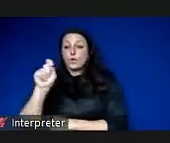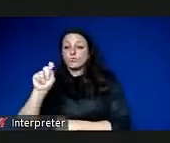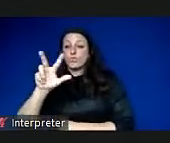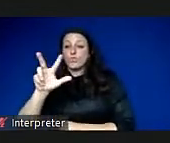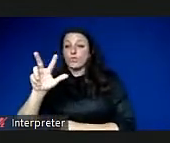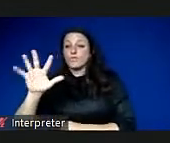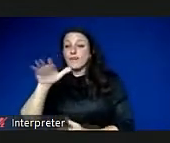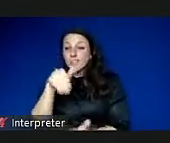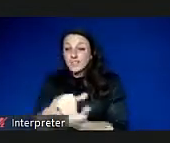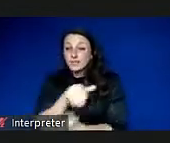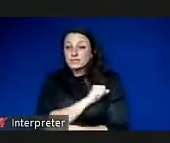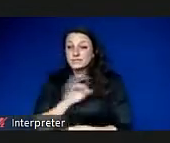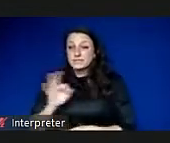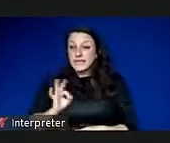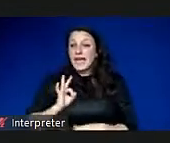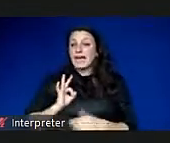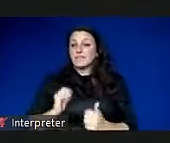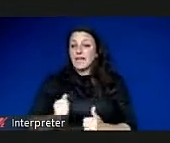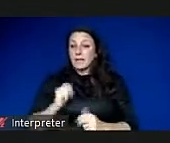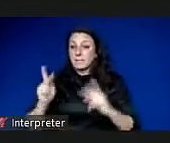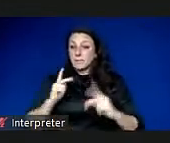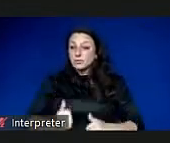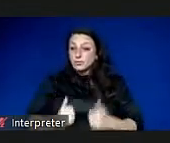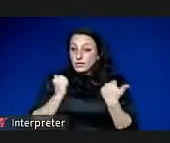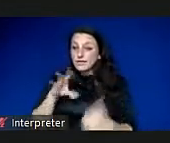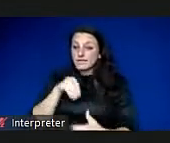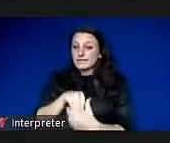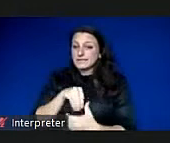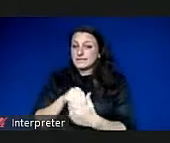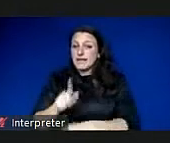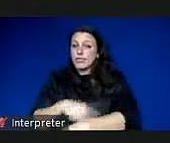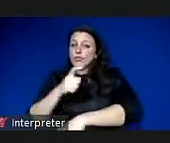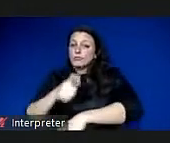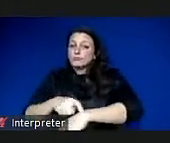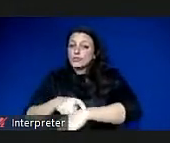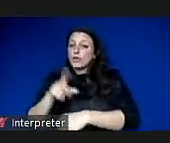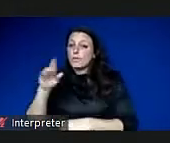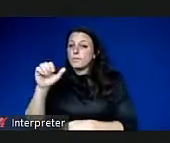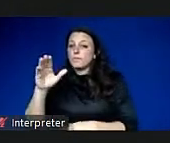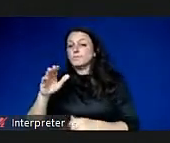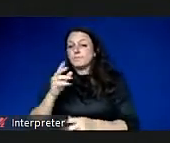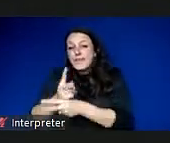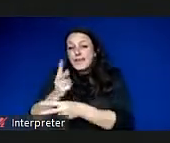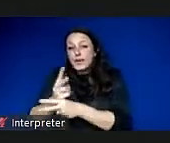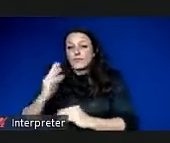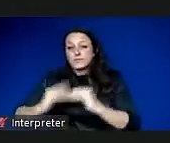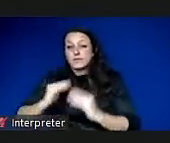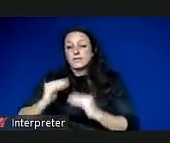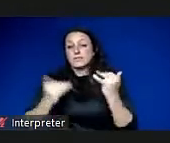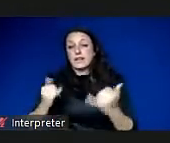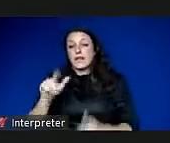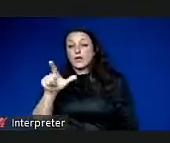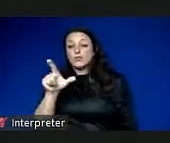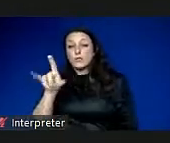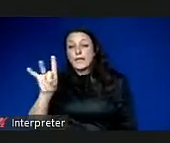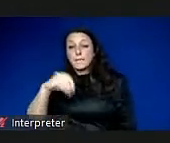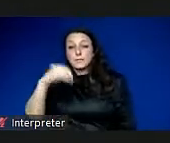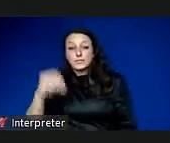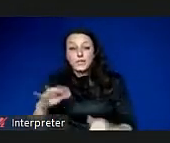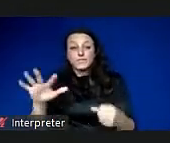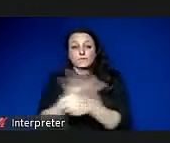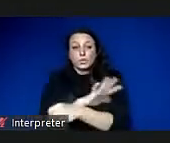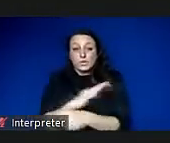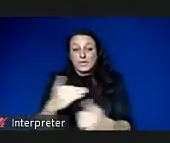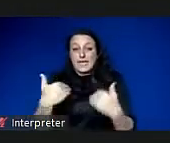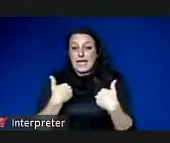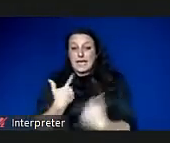135,000 staff and residents within our long-term care facilities. 28% are now fully vaccinated.